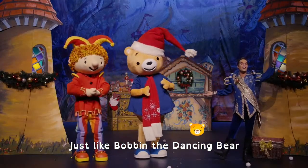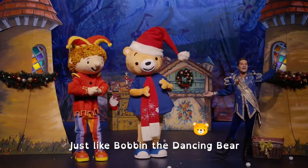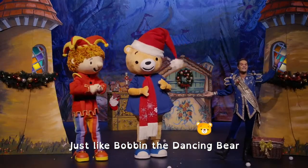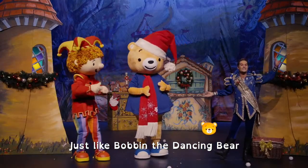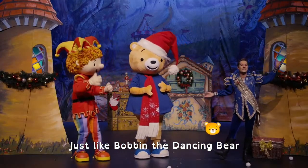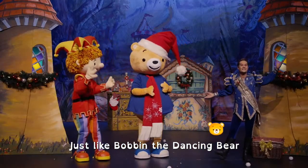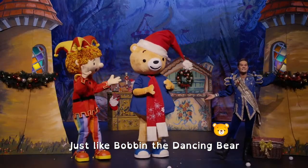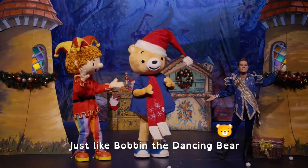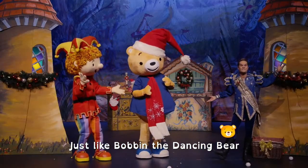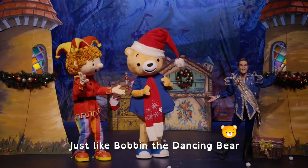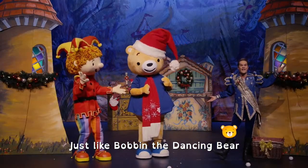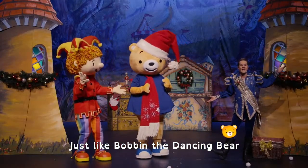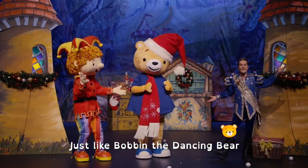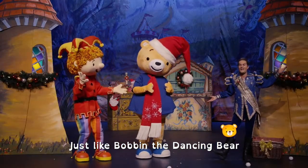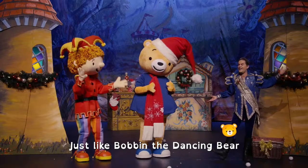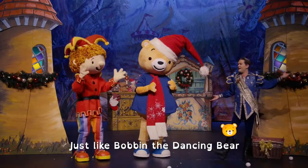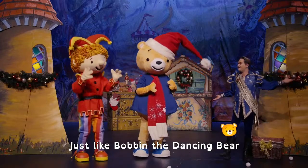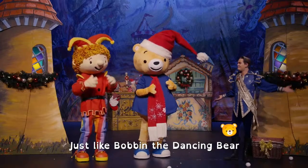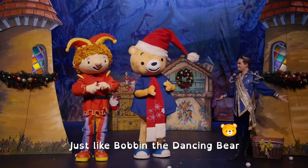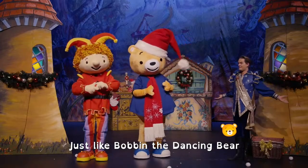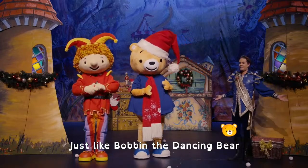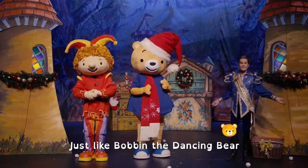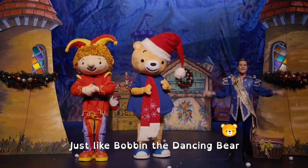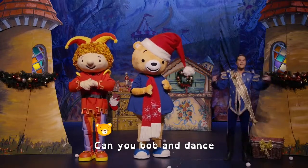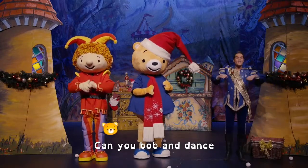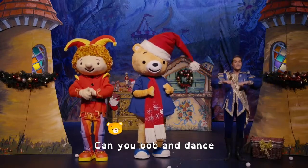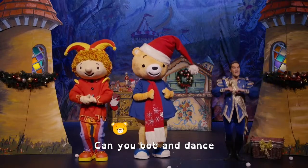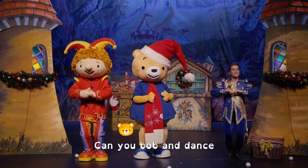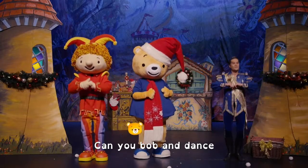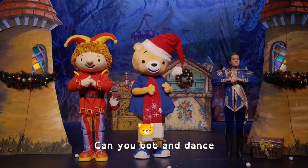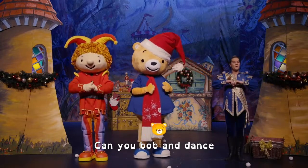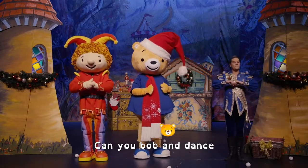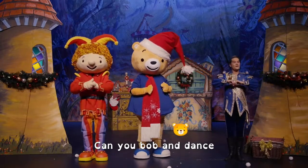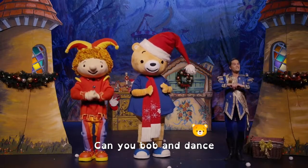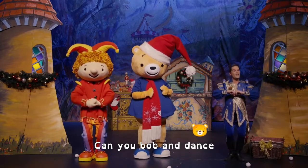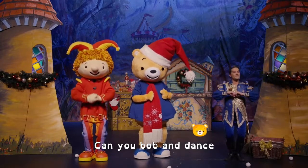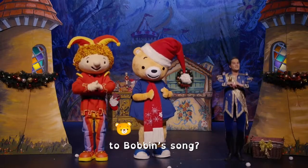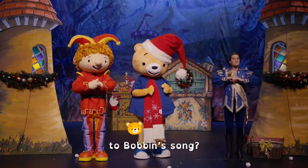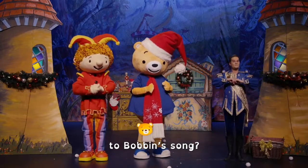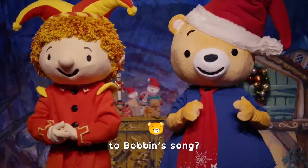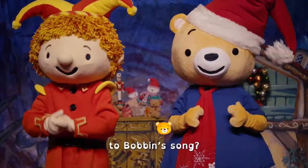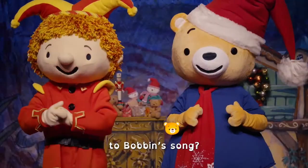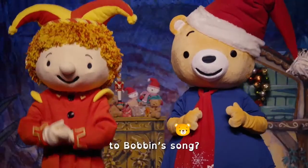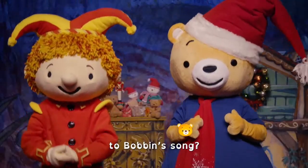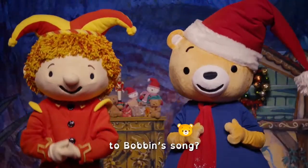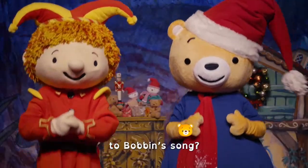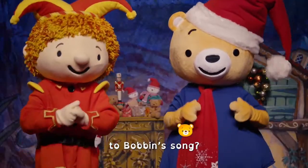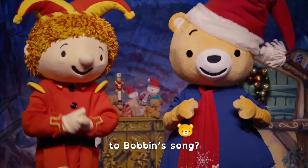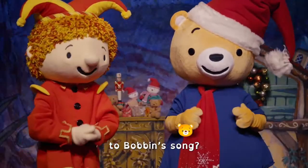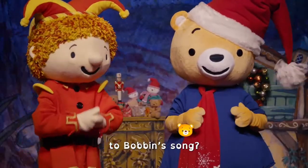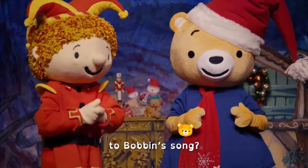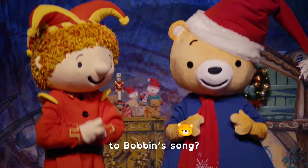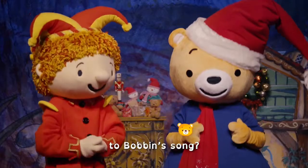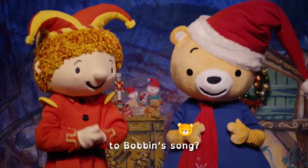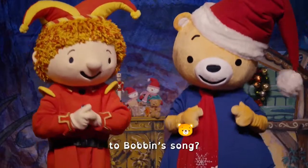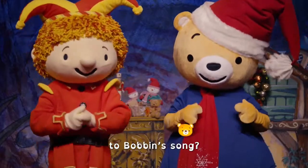the Dancing Bear? Can you bob and dance to Bobbin's